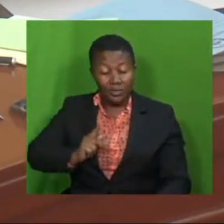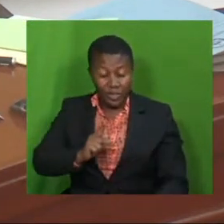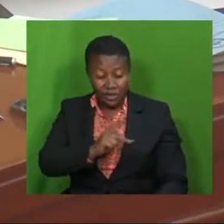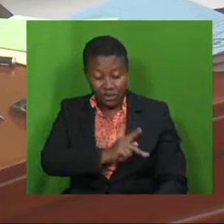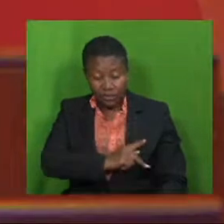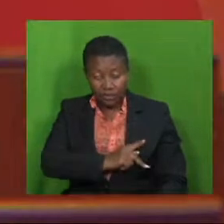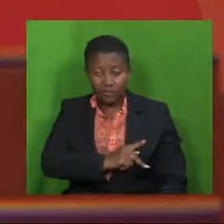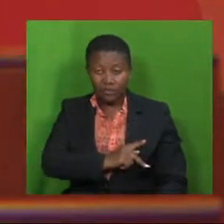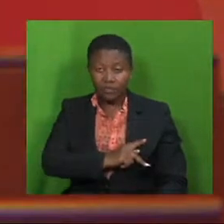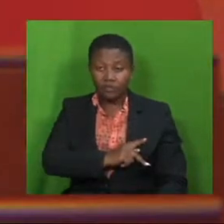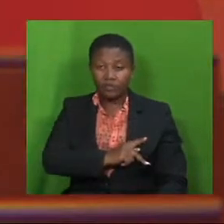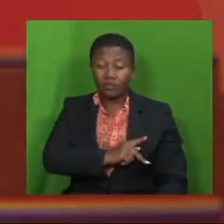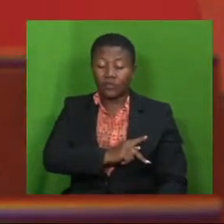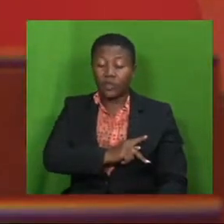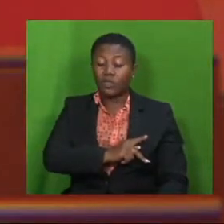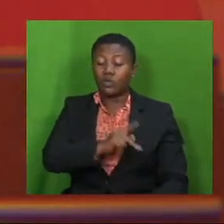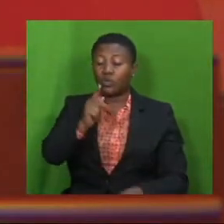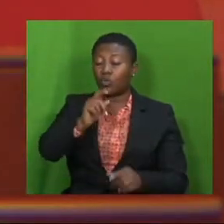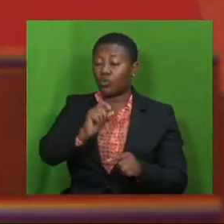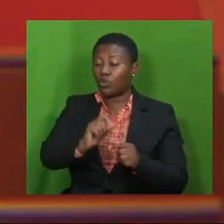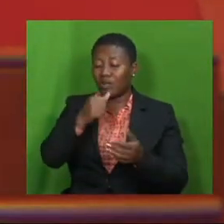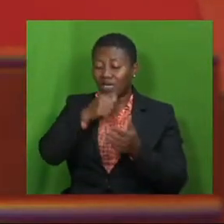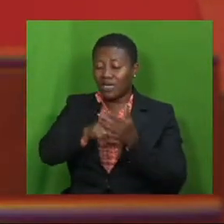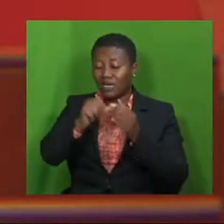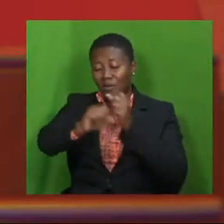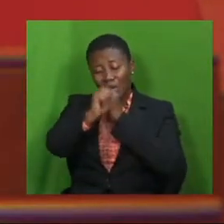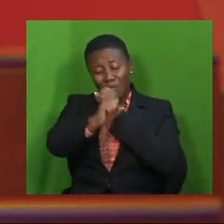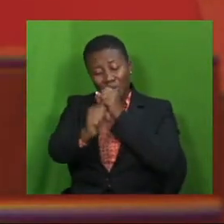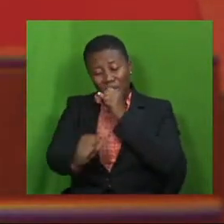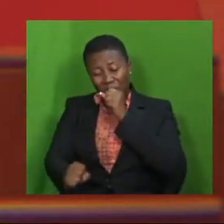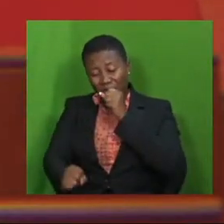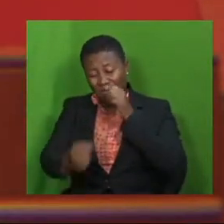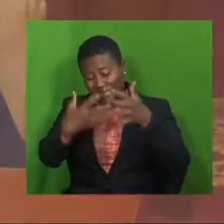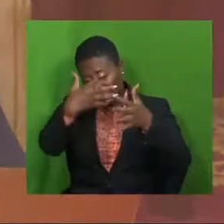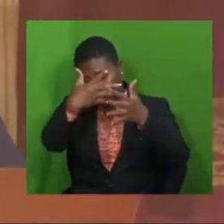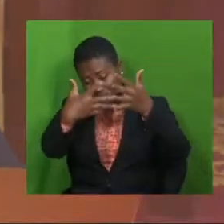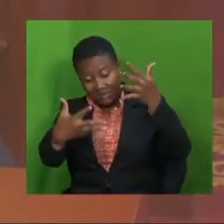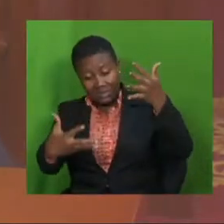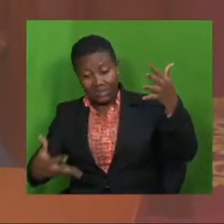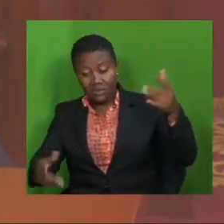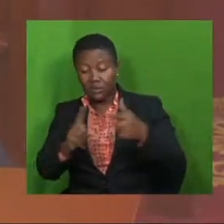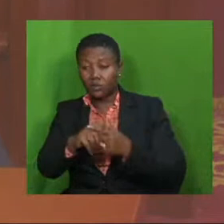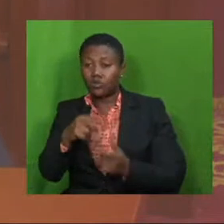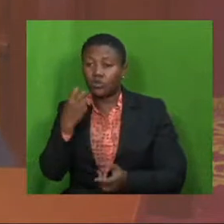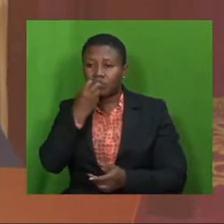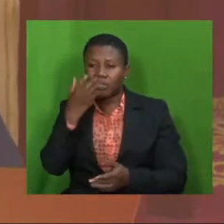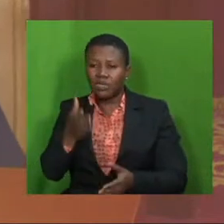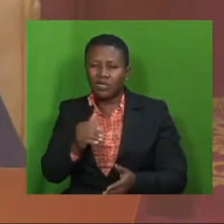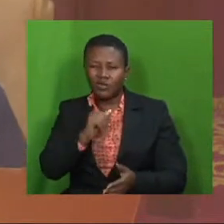So the long memos that you've been writing directly to the Speaker is not the correct way to go.